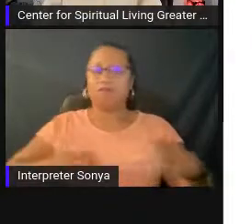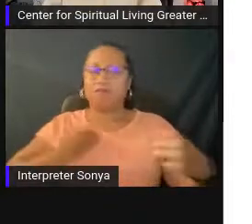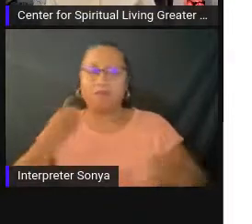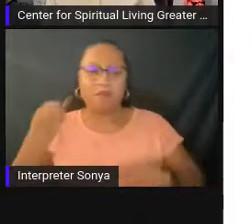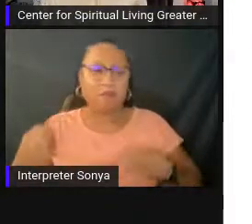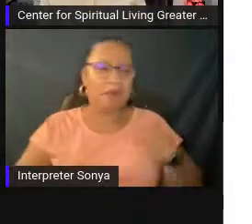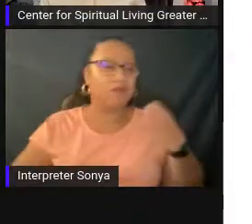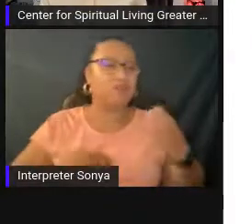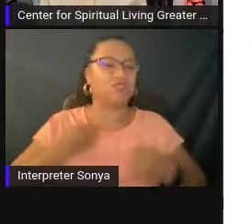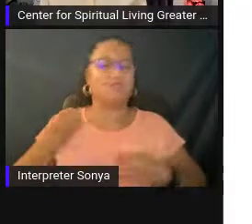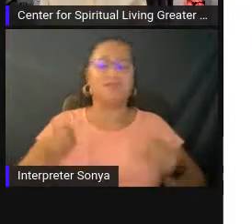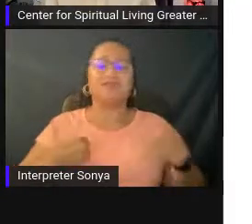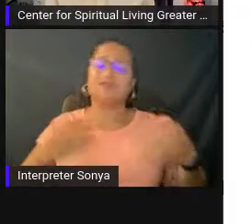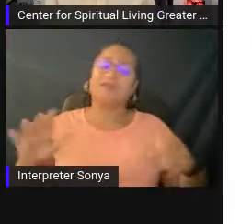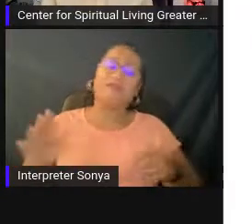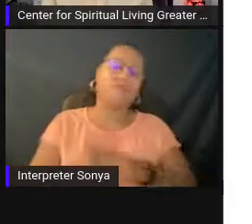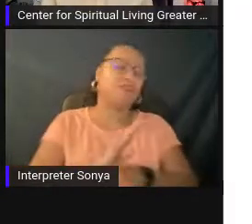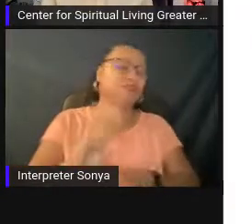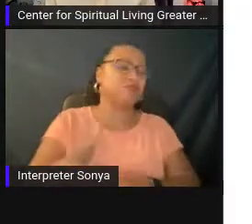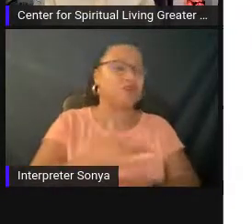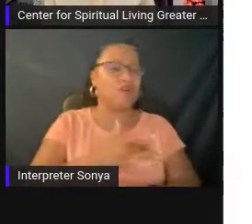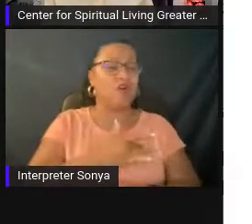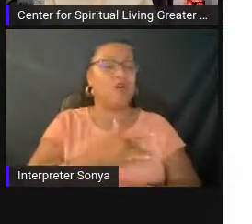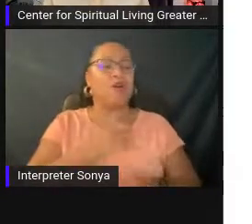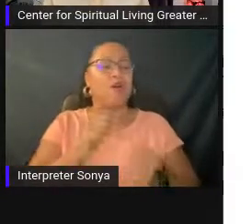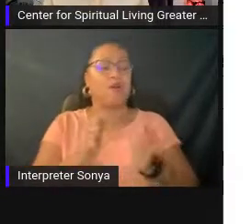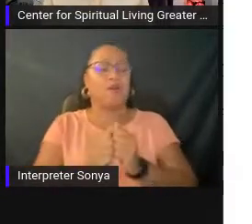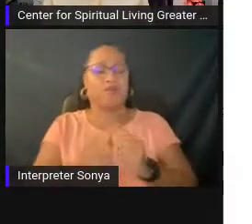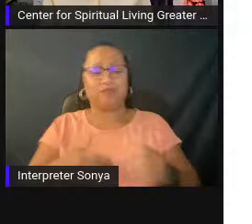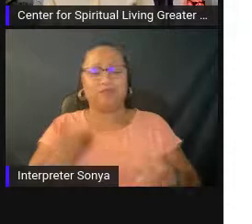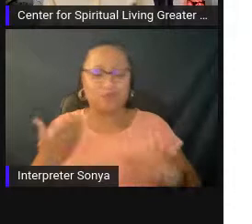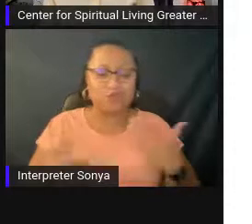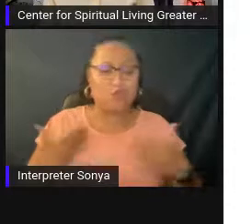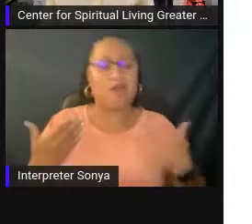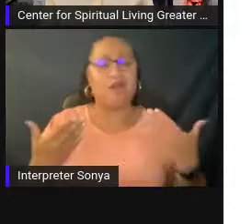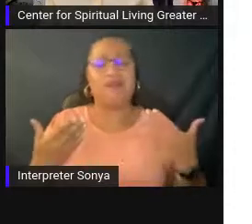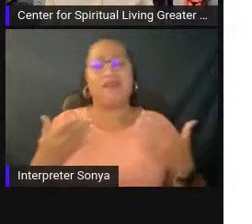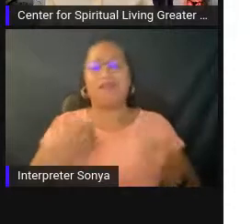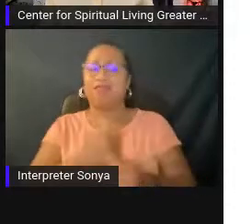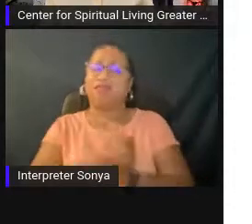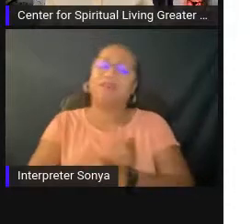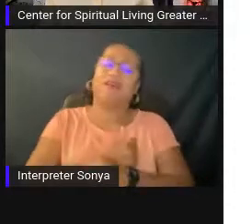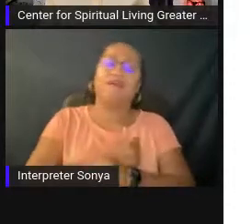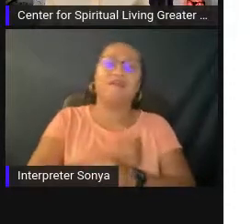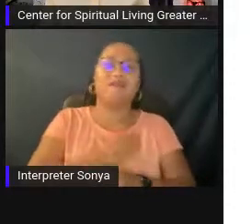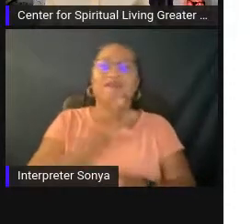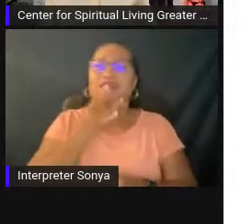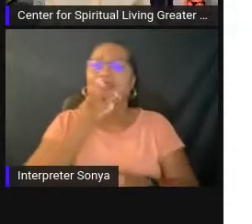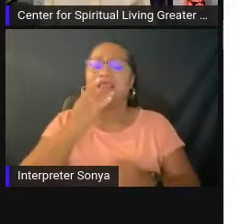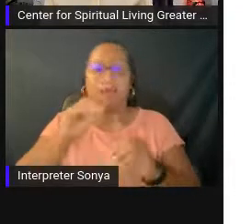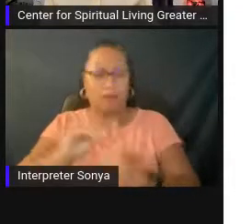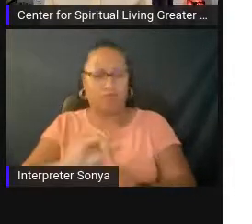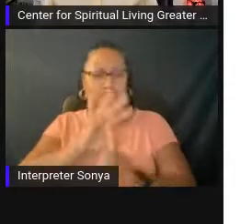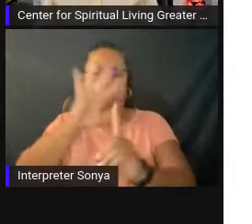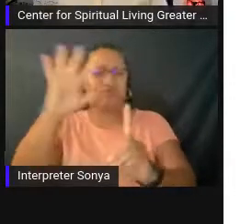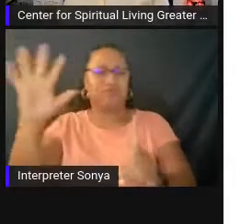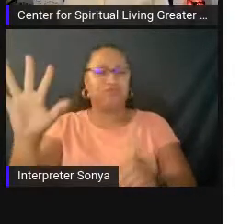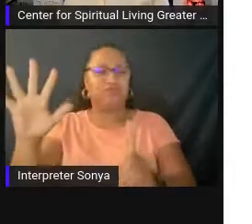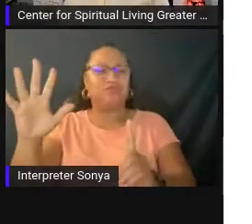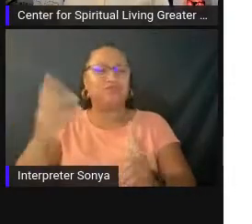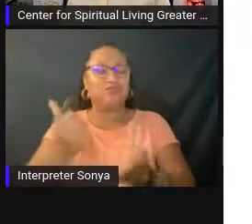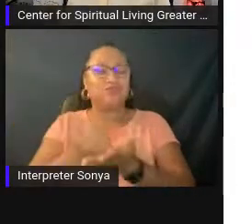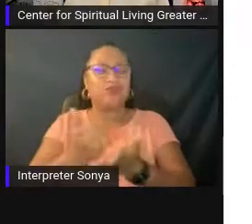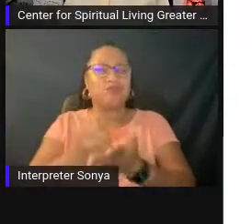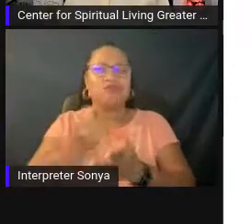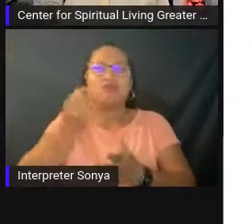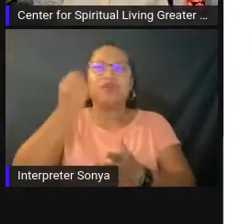our hearts with joy, love, and light. It takes one to a deeper understanding of our relationship